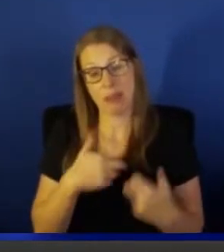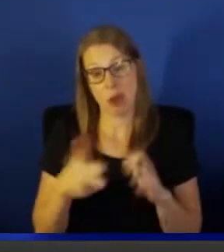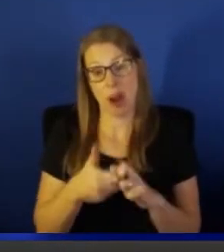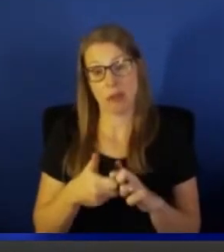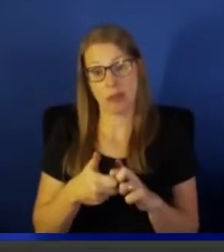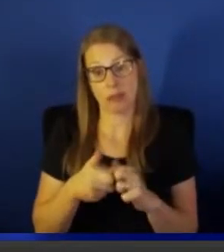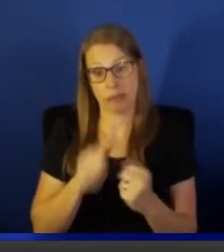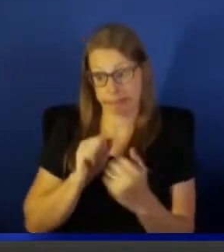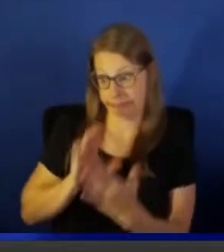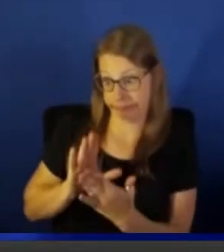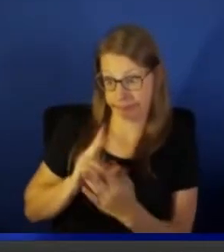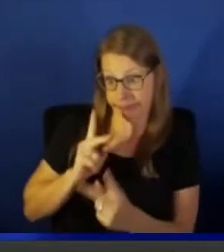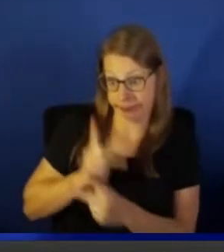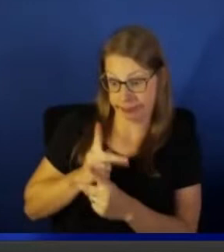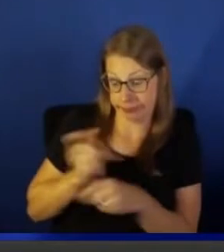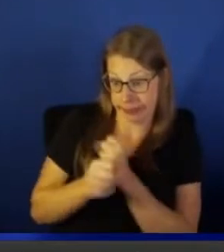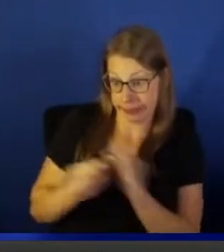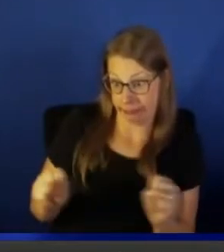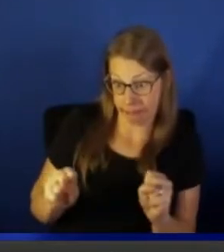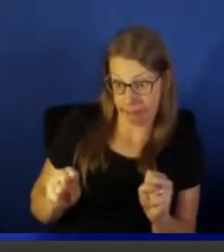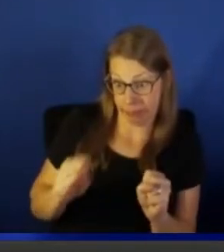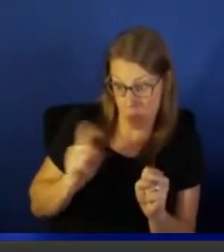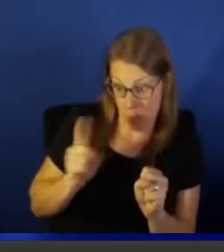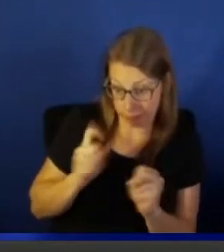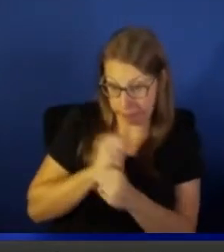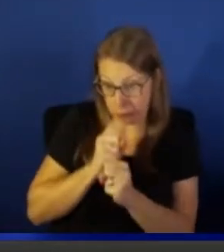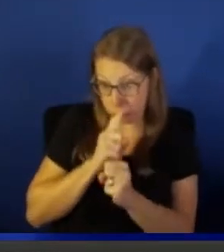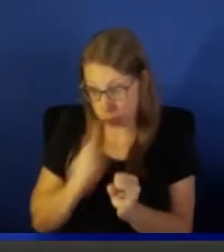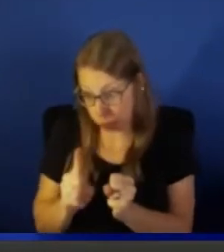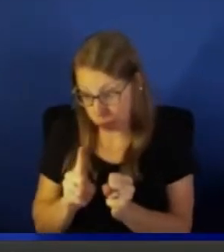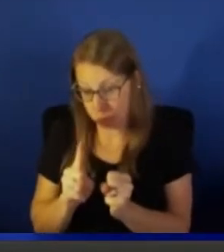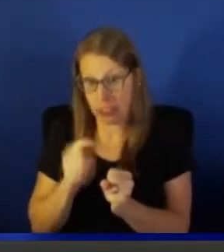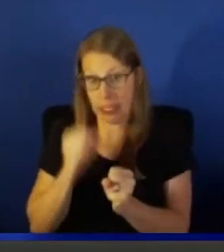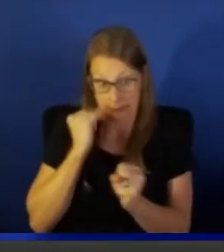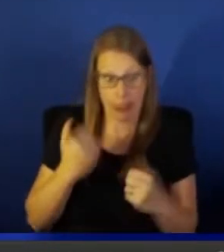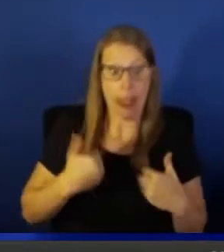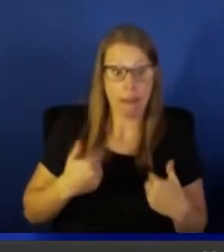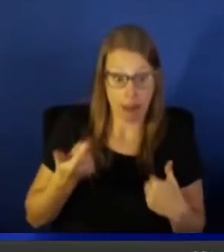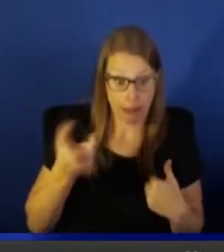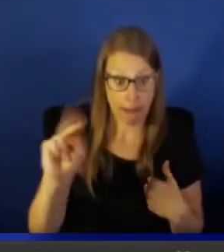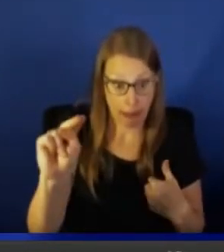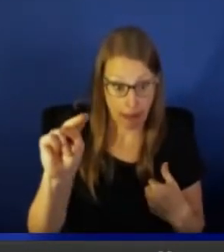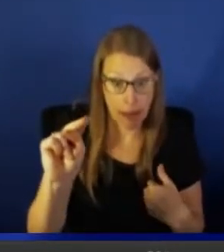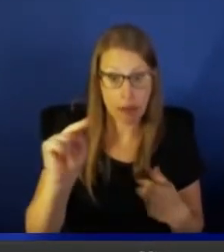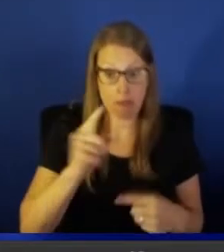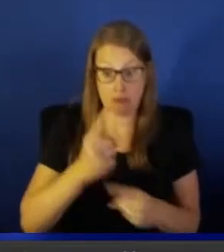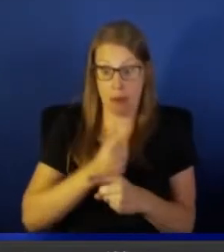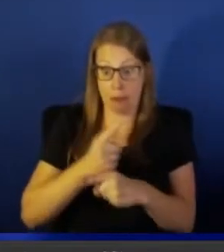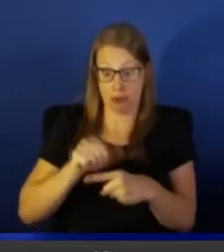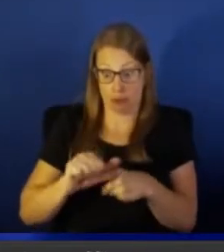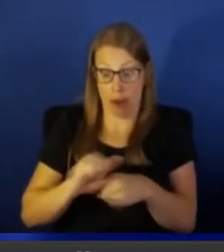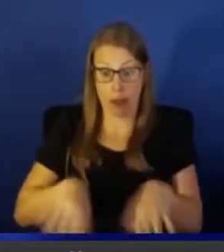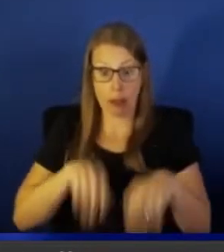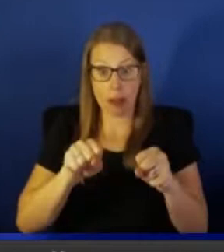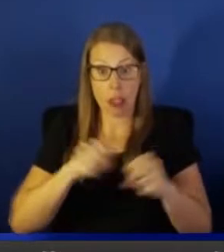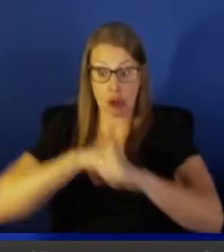your firearms if you have them, making sure that if you have guns in the home that there's proper training, security for them to make sure they're not getting into young